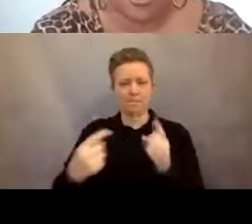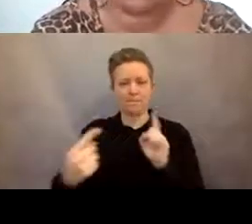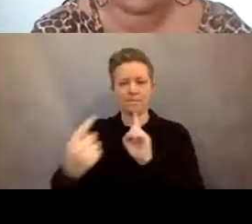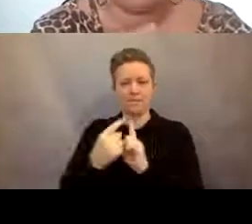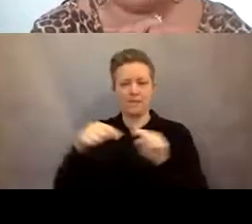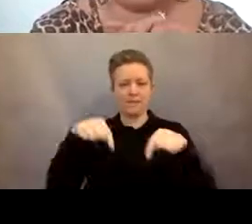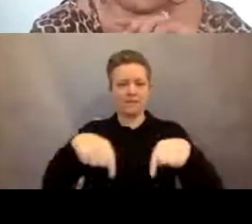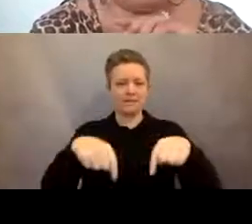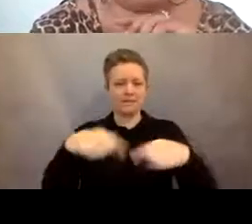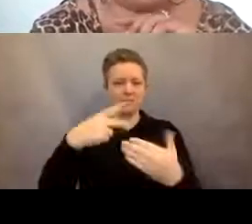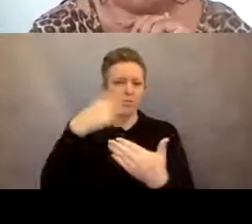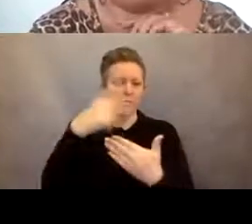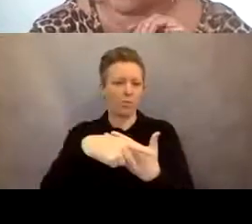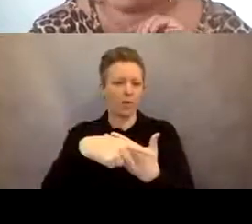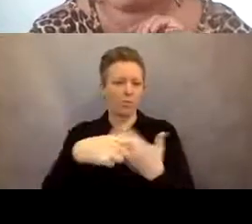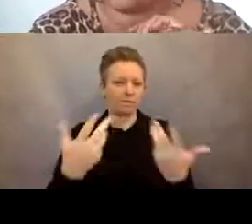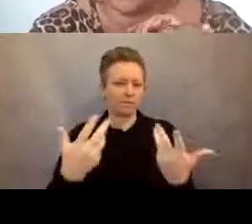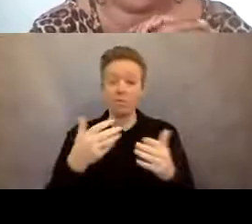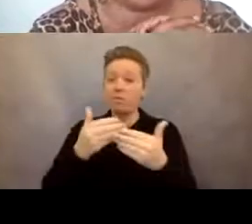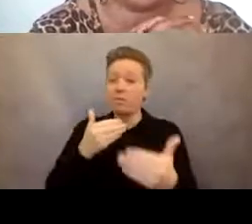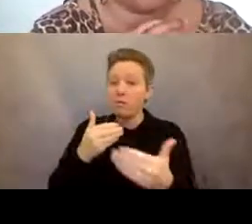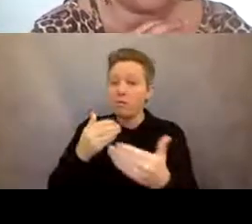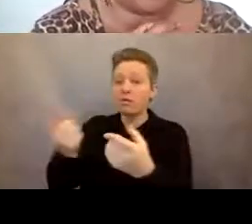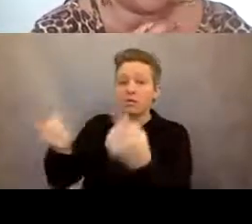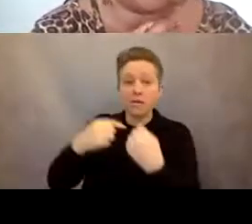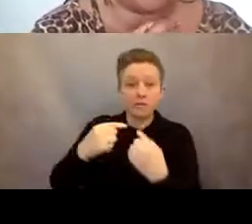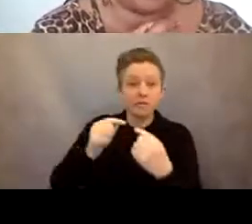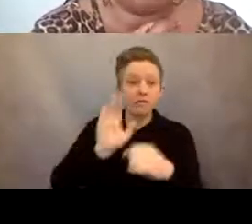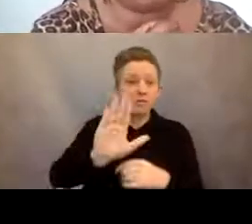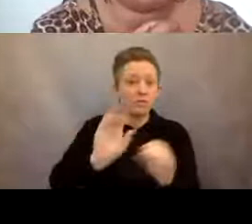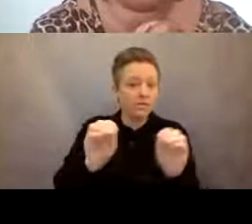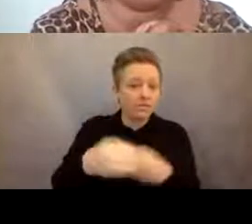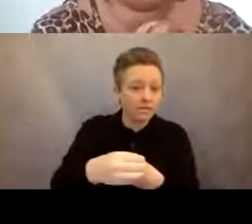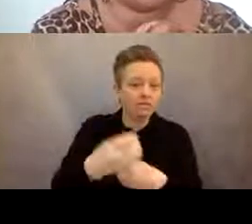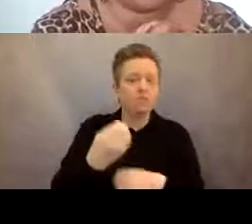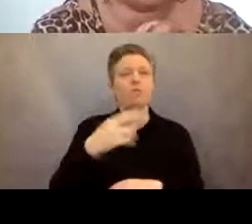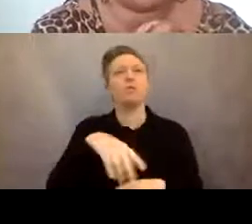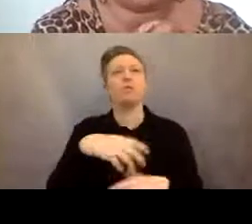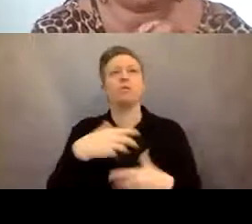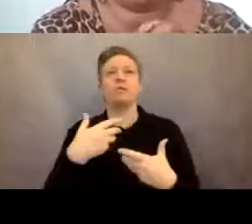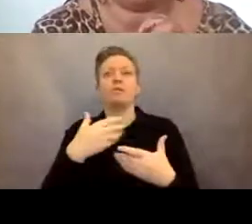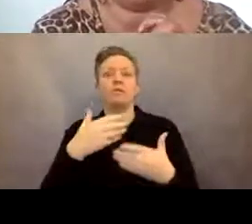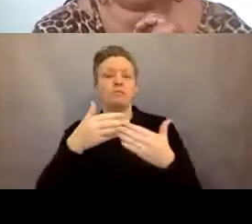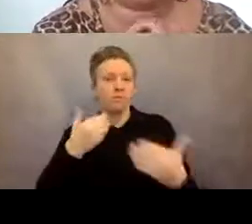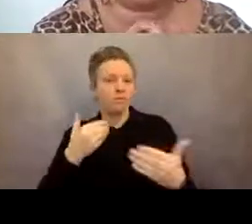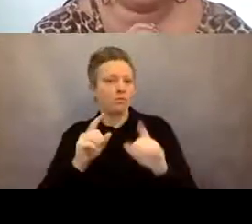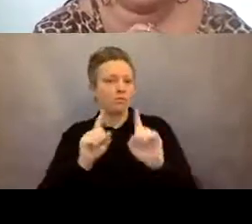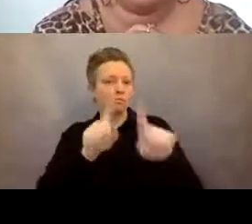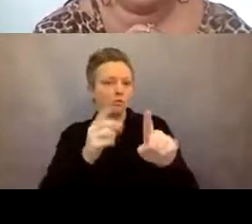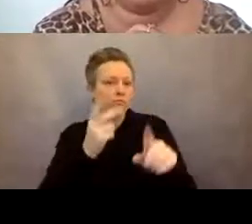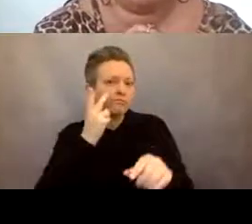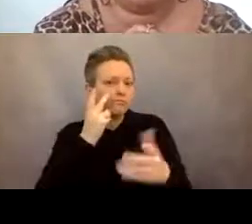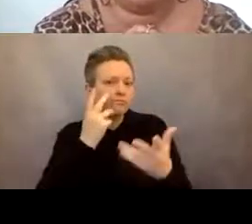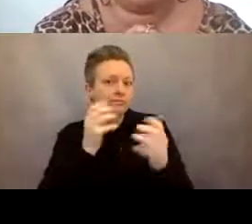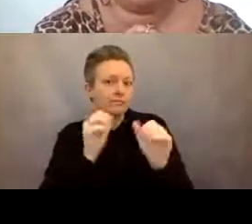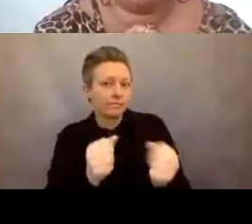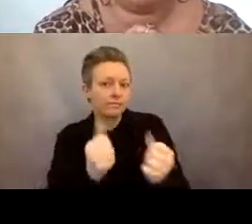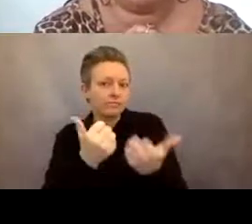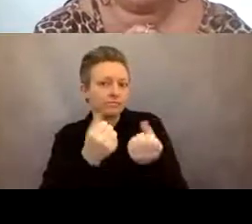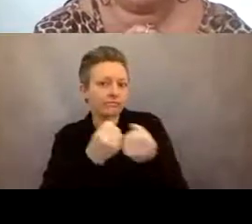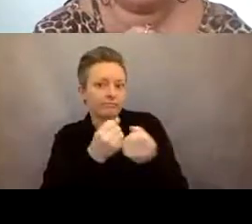office space, what type of trauma might a survivor experience before even getting to you?